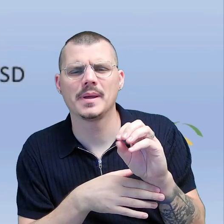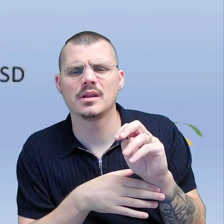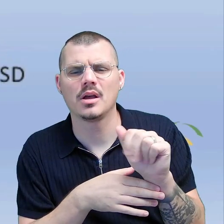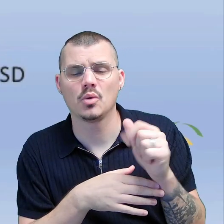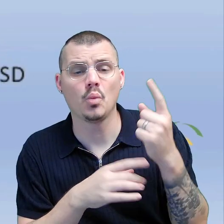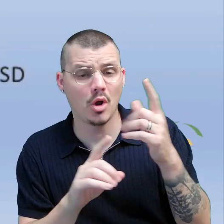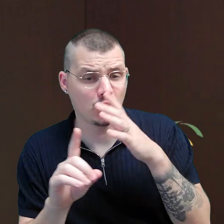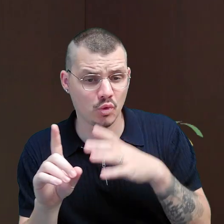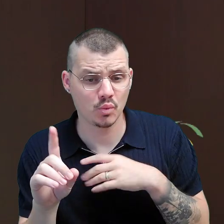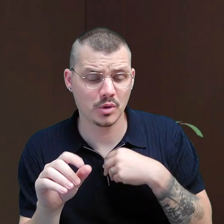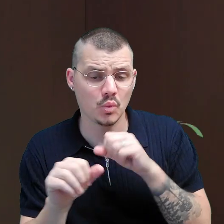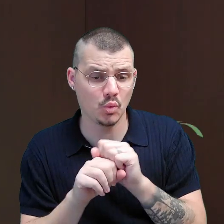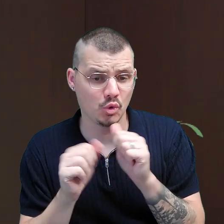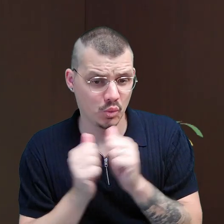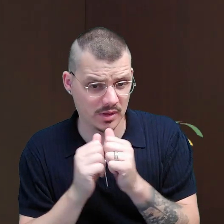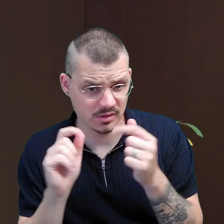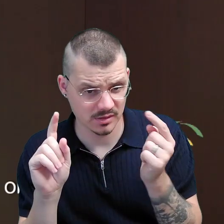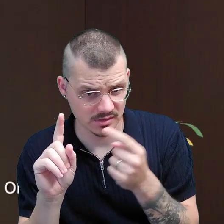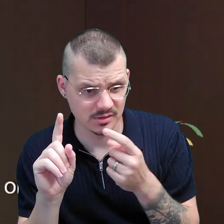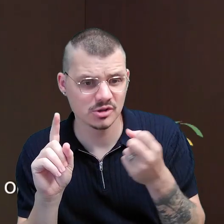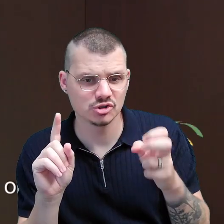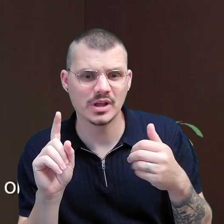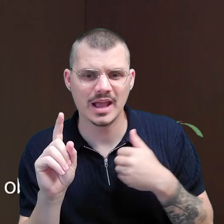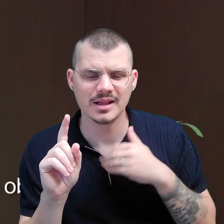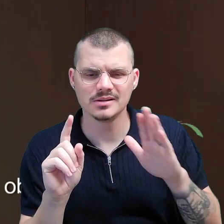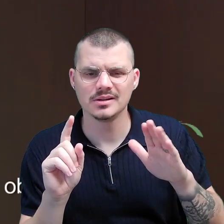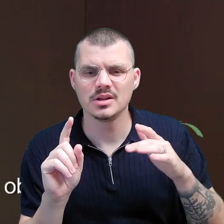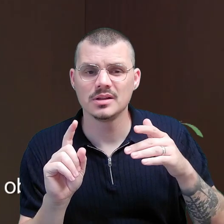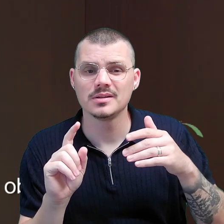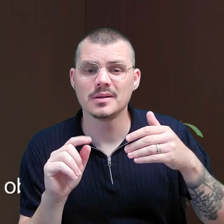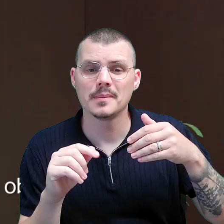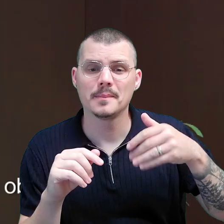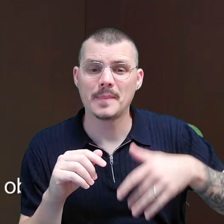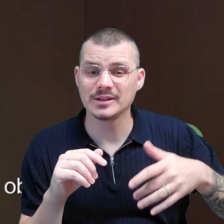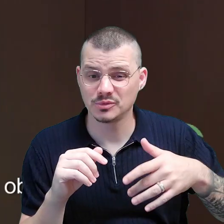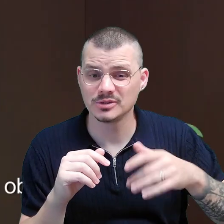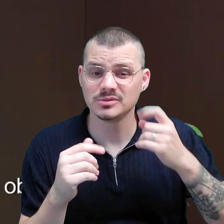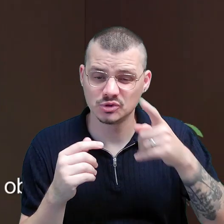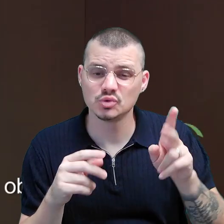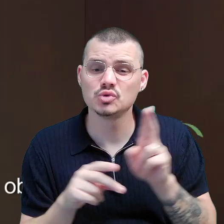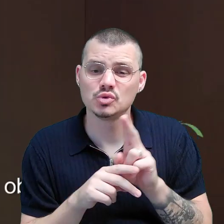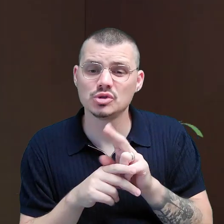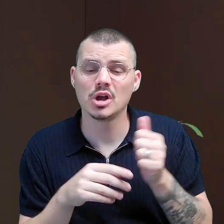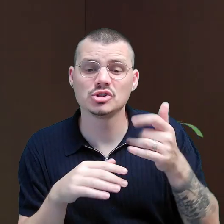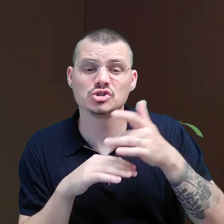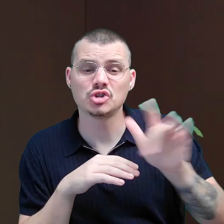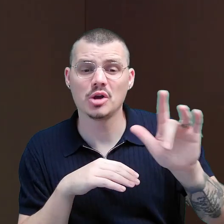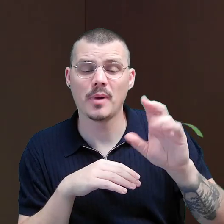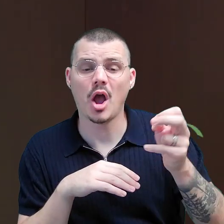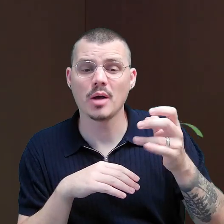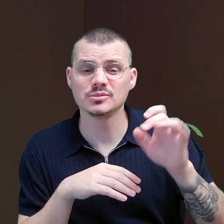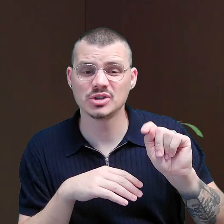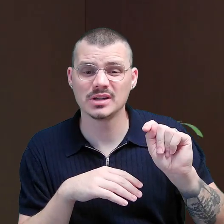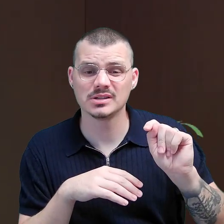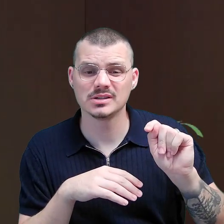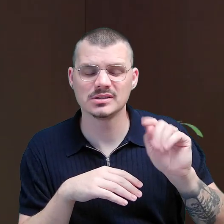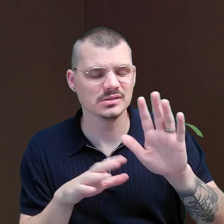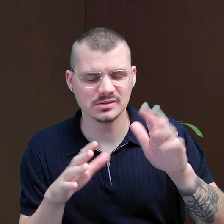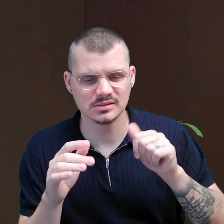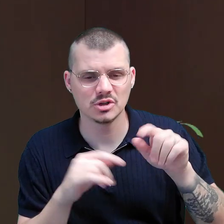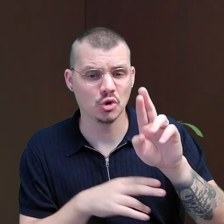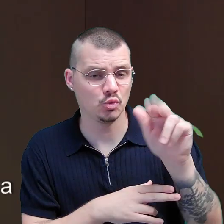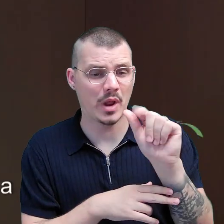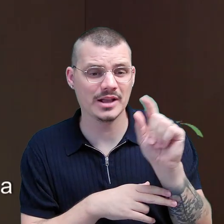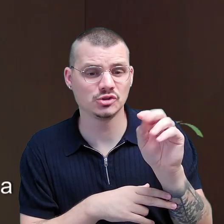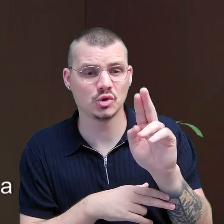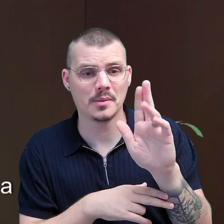with where she had a masturbation where she would use a sharp object to cut, it was a